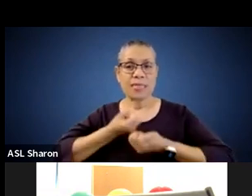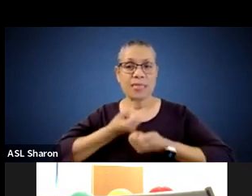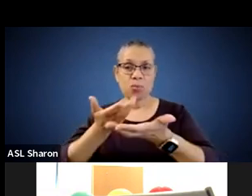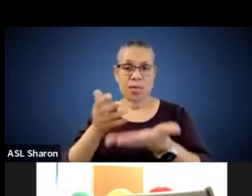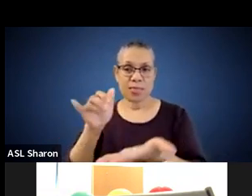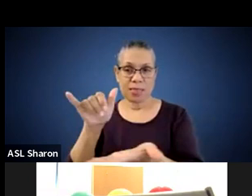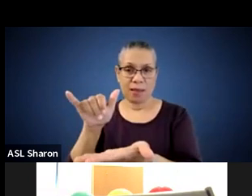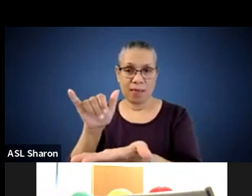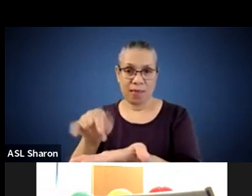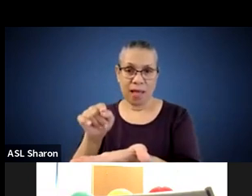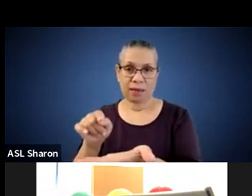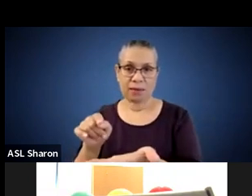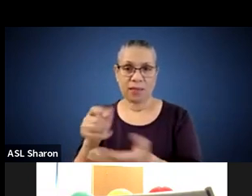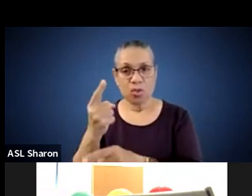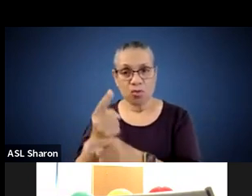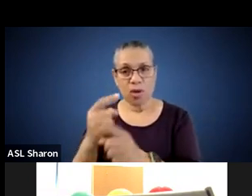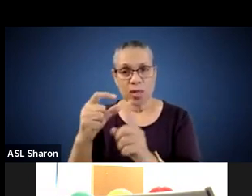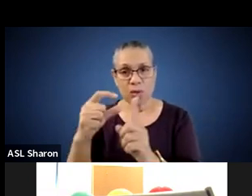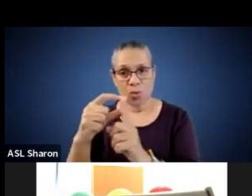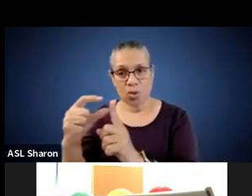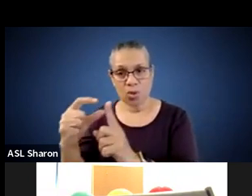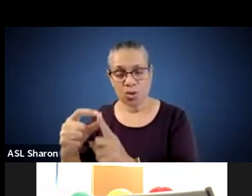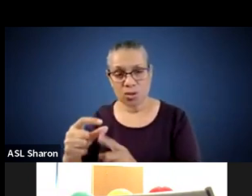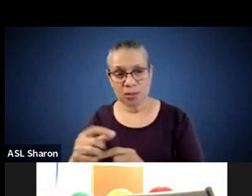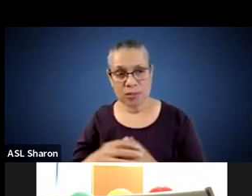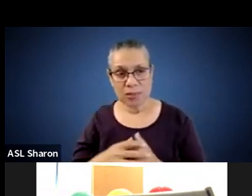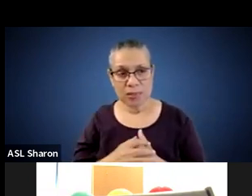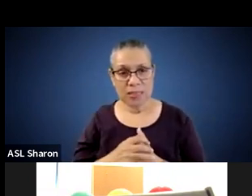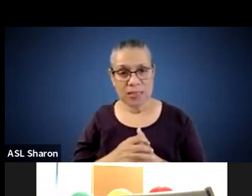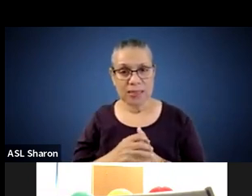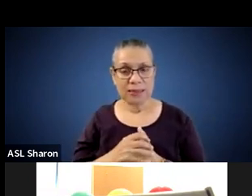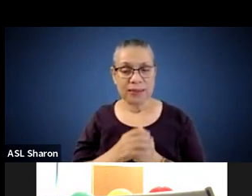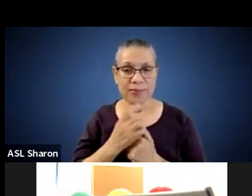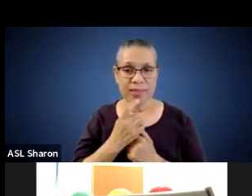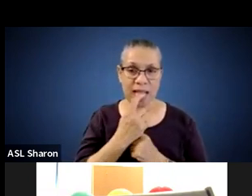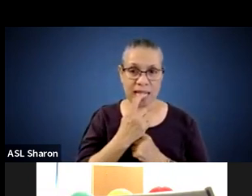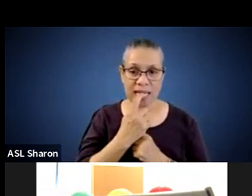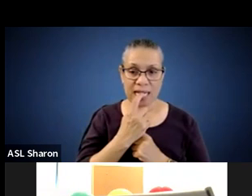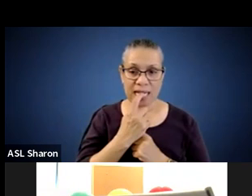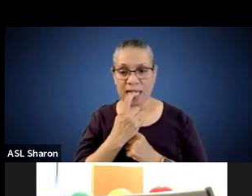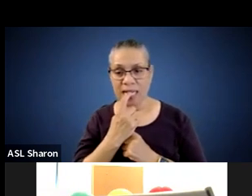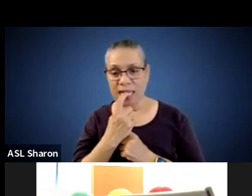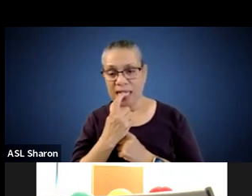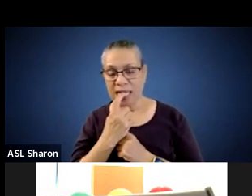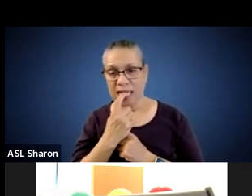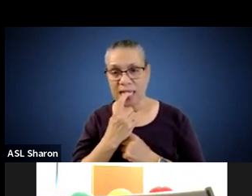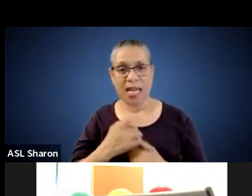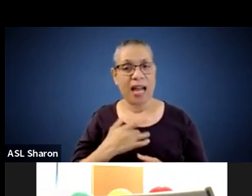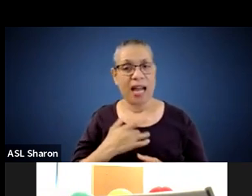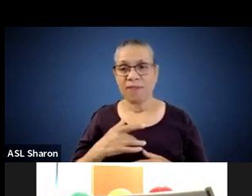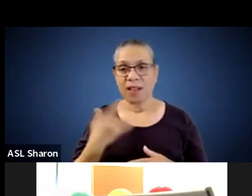because I mean like we're driving off a cliff